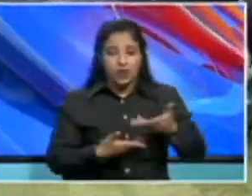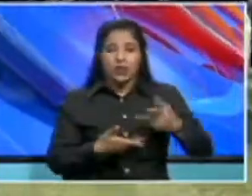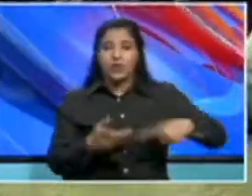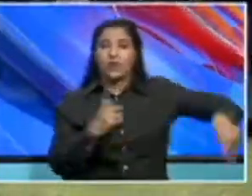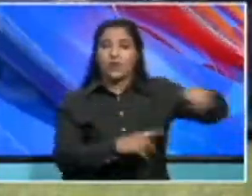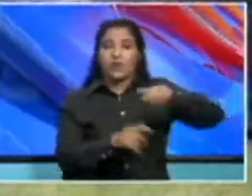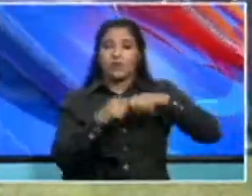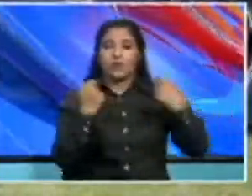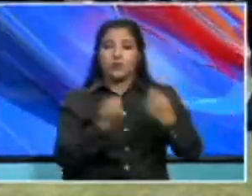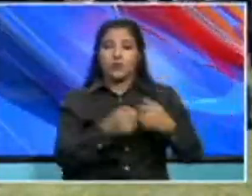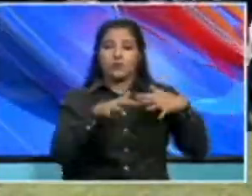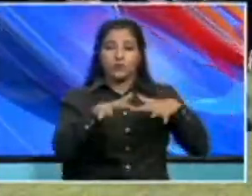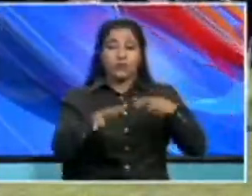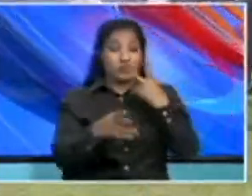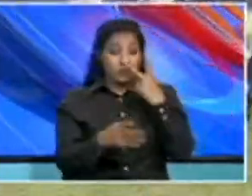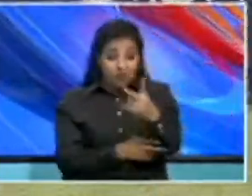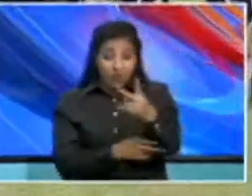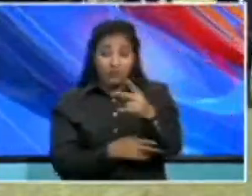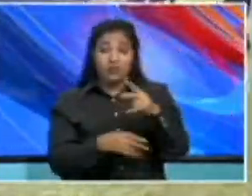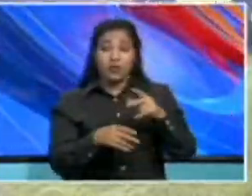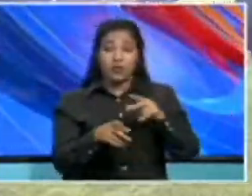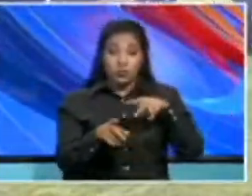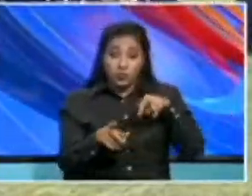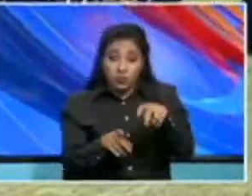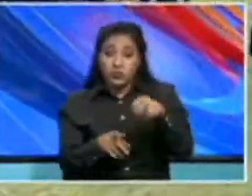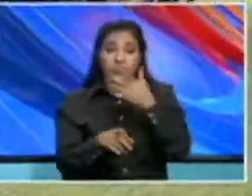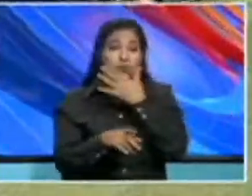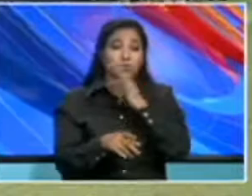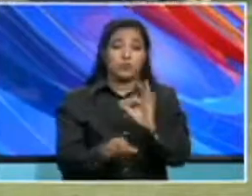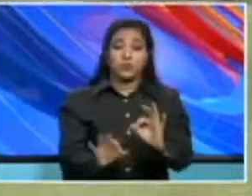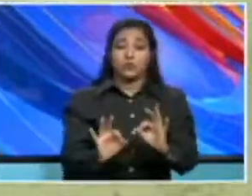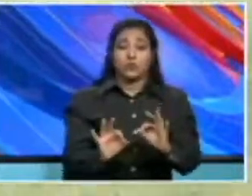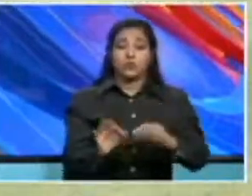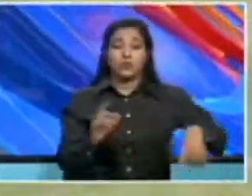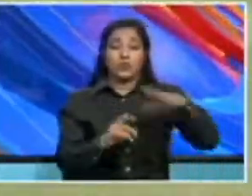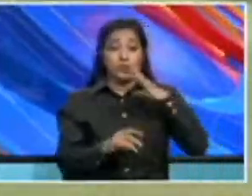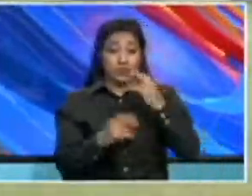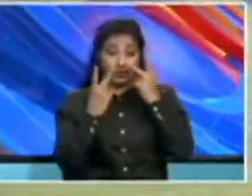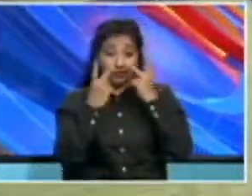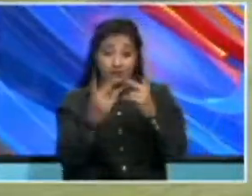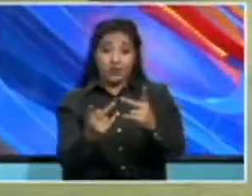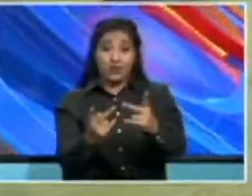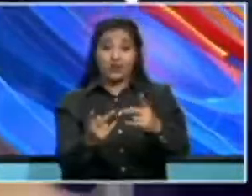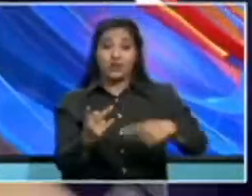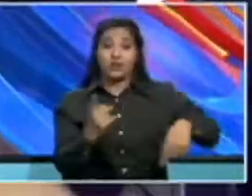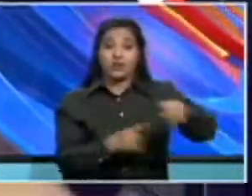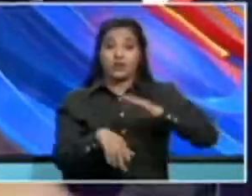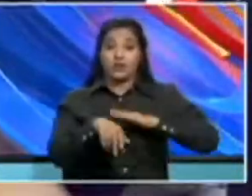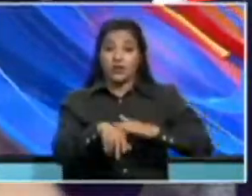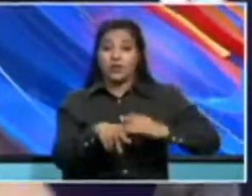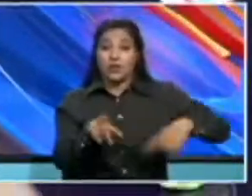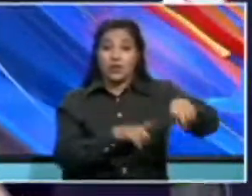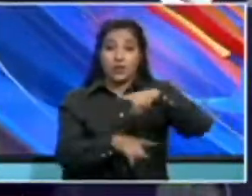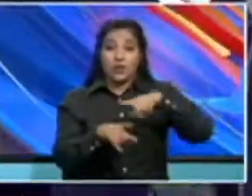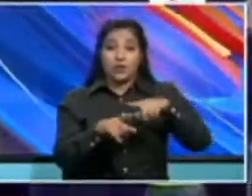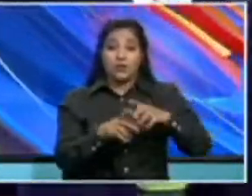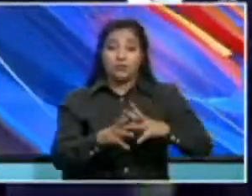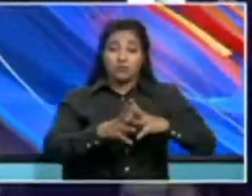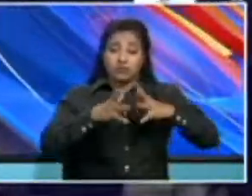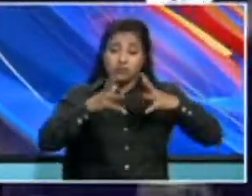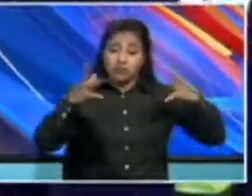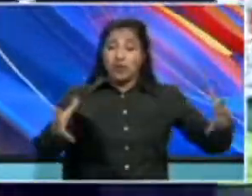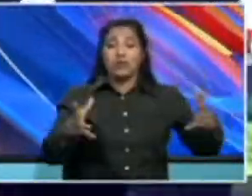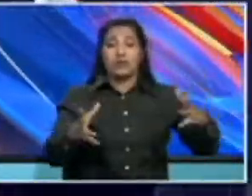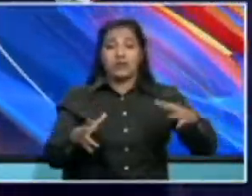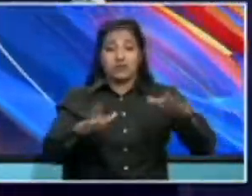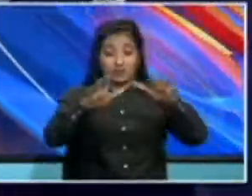are the moments the athletes live for. They can see this is a stadium. In fact, this is the biggest